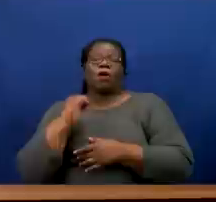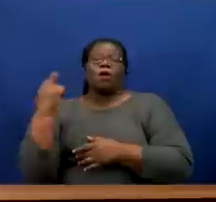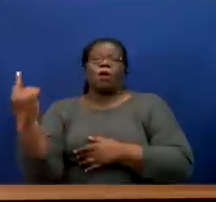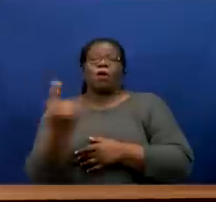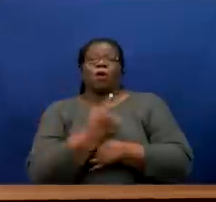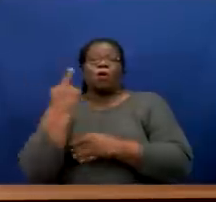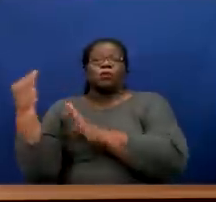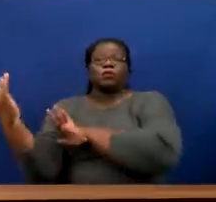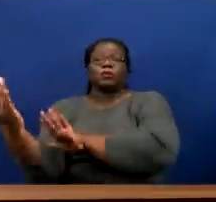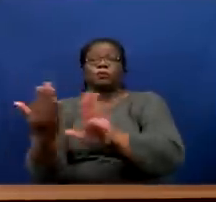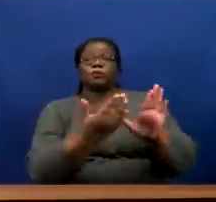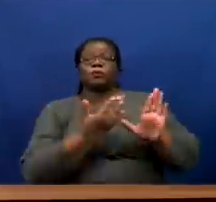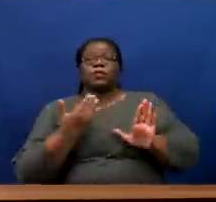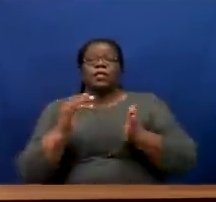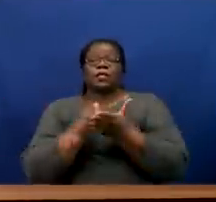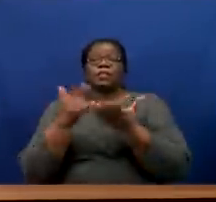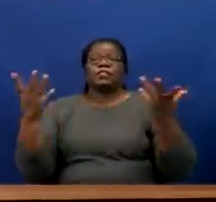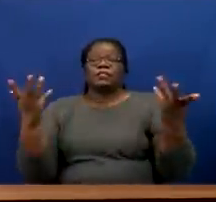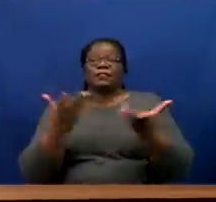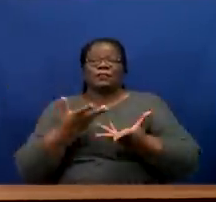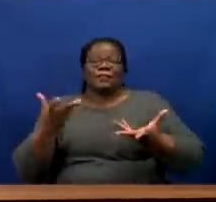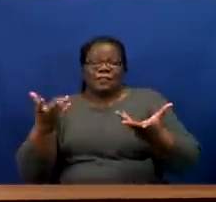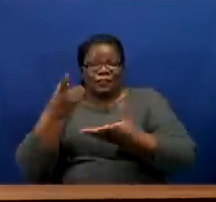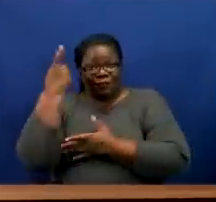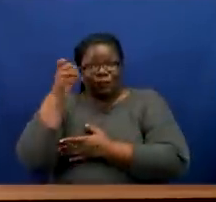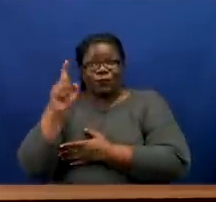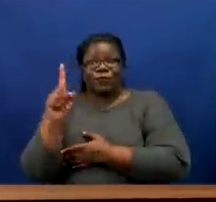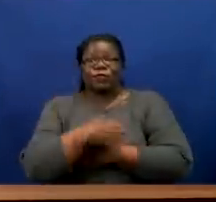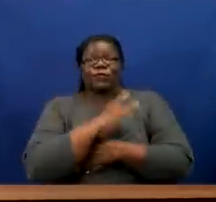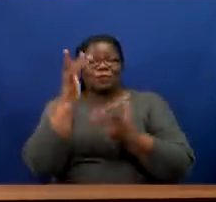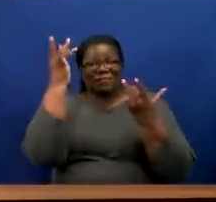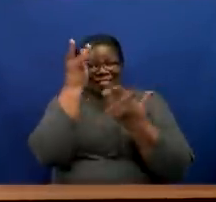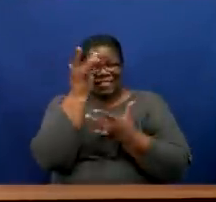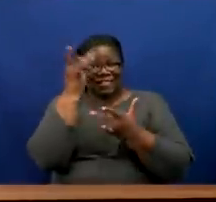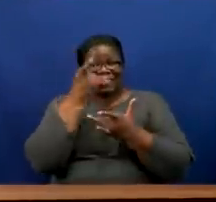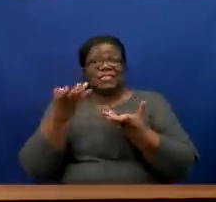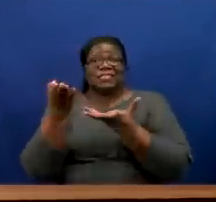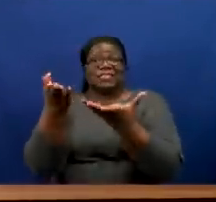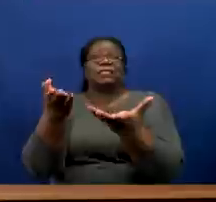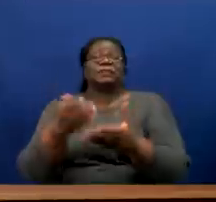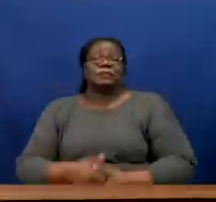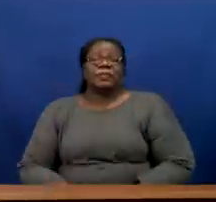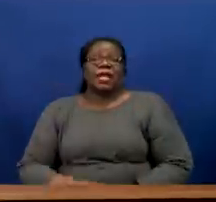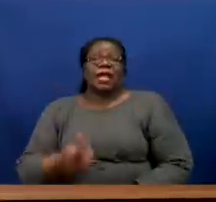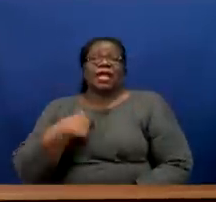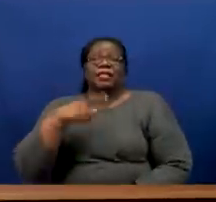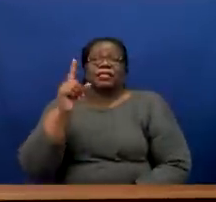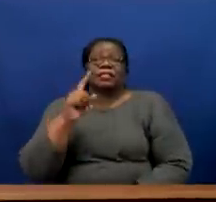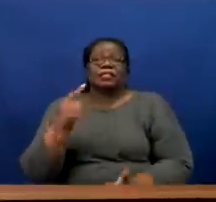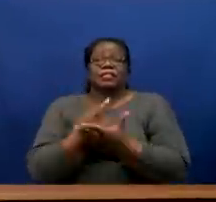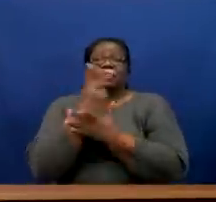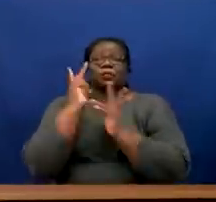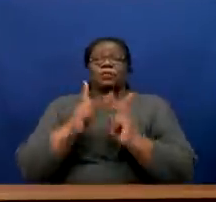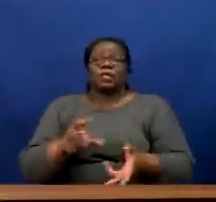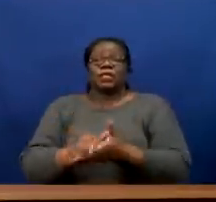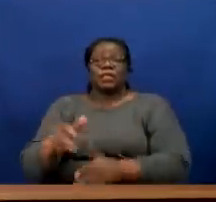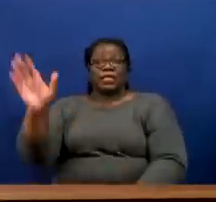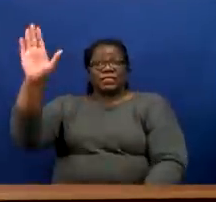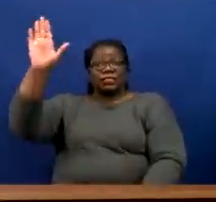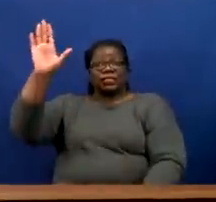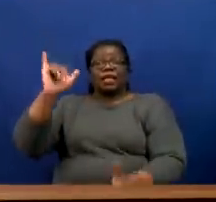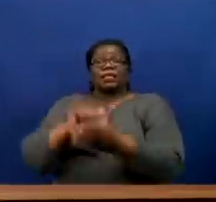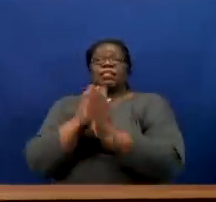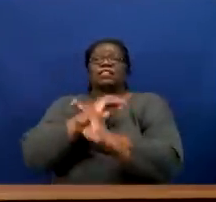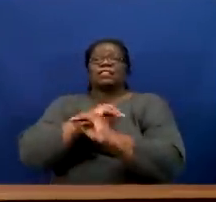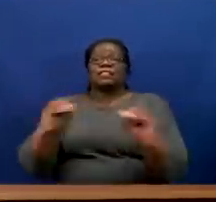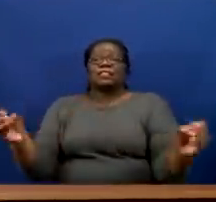the omnipresent one is available to you in the midst of Omicron. I need to find somebody who can testify. There's absolutely nothing too